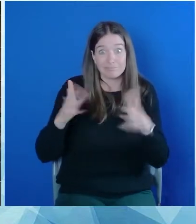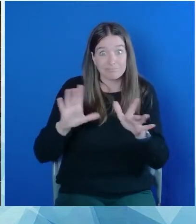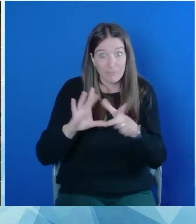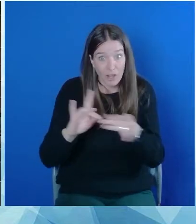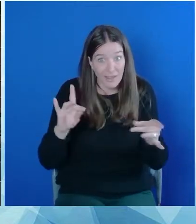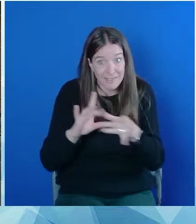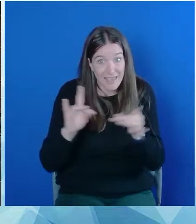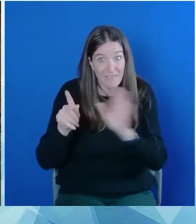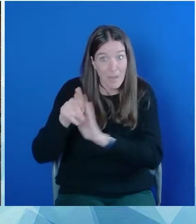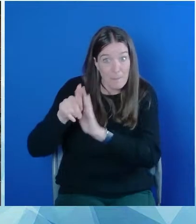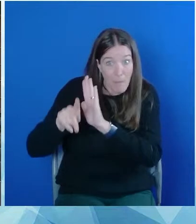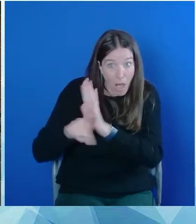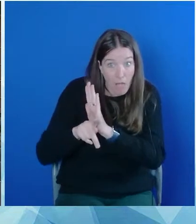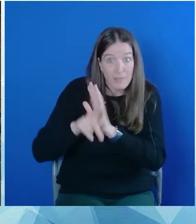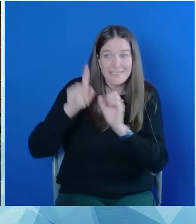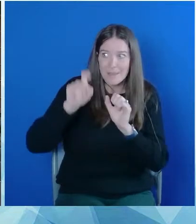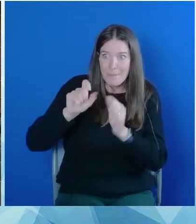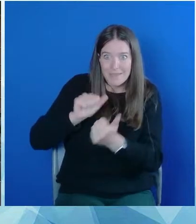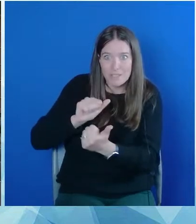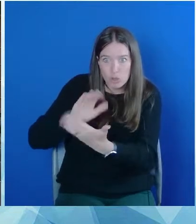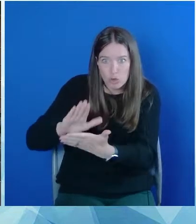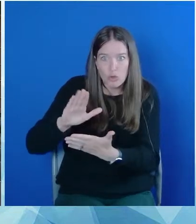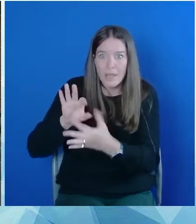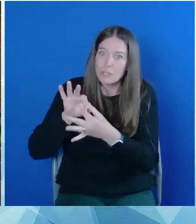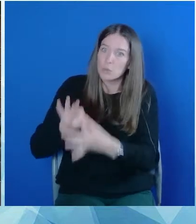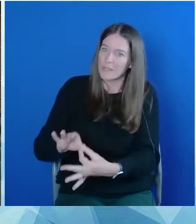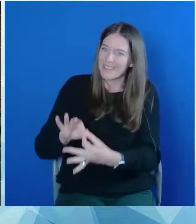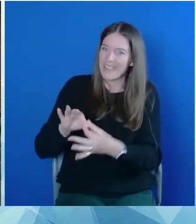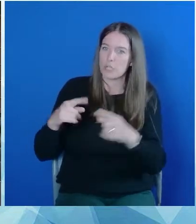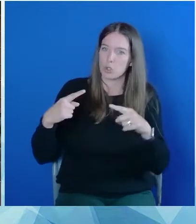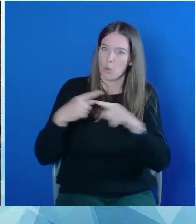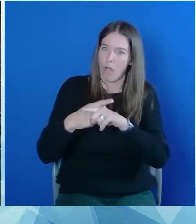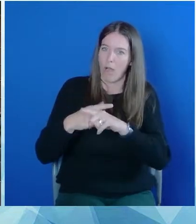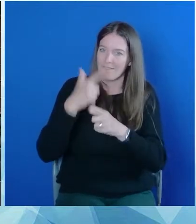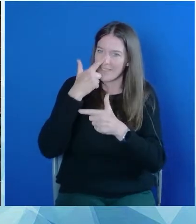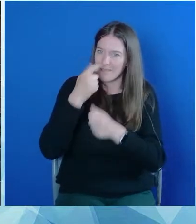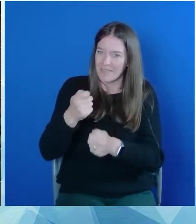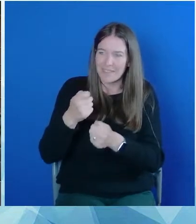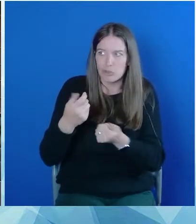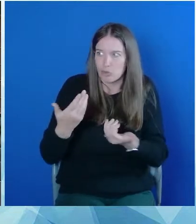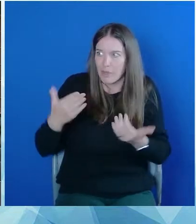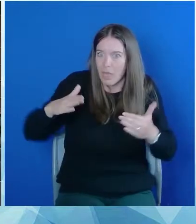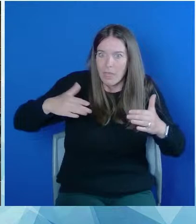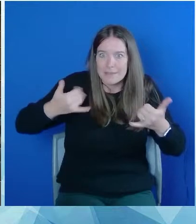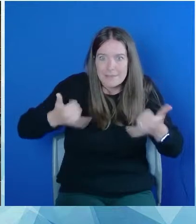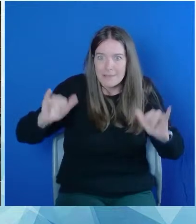be addressed in terms of conflict of interest. That was never actually addressed, so I'm asking that his contract please not be renewed.